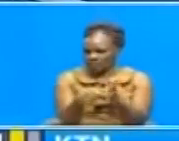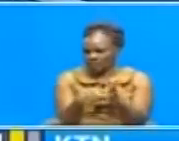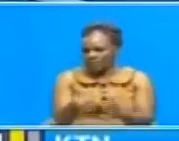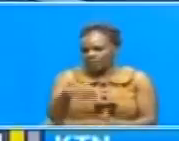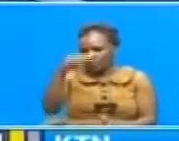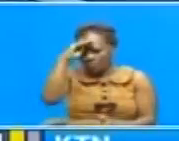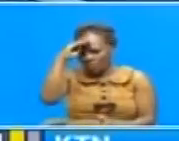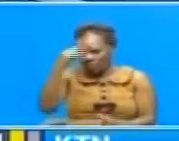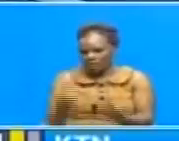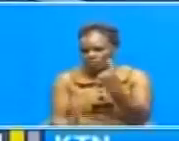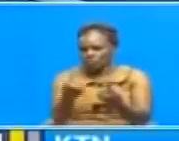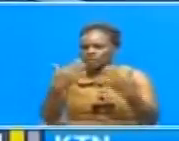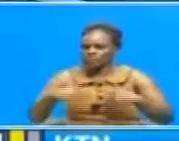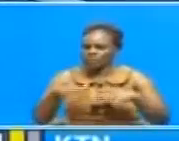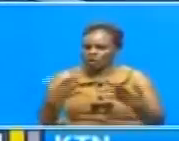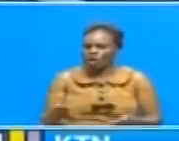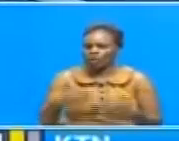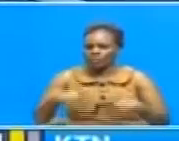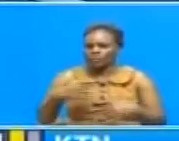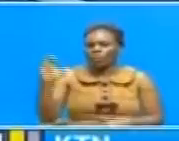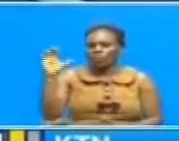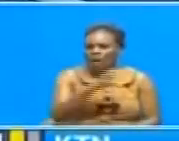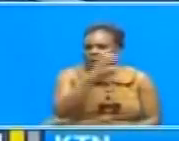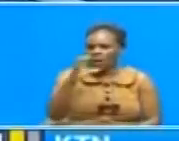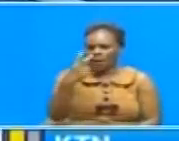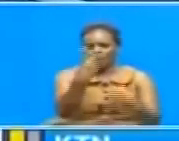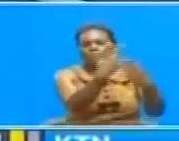the brewers or about the consumers? Both.